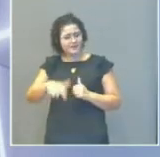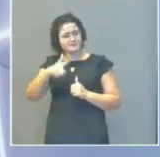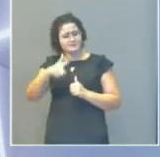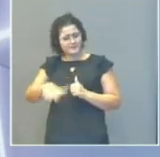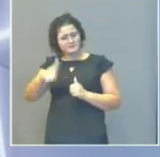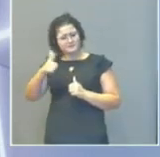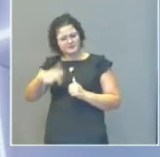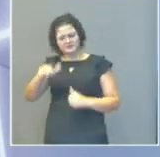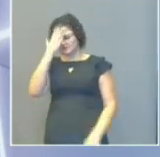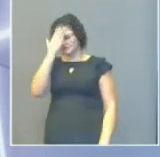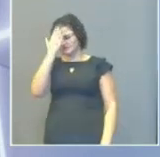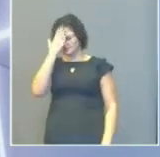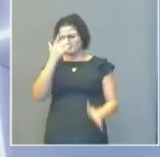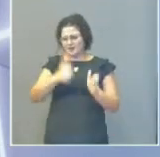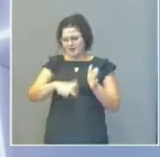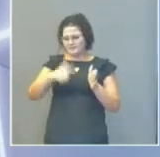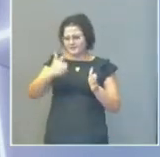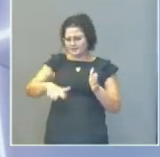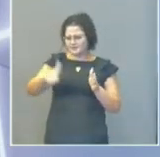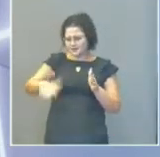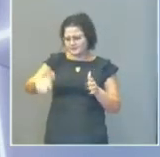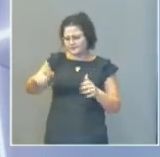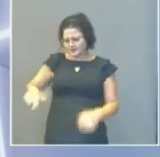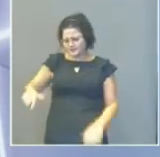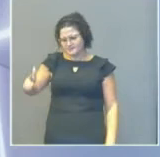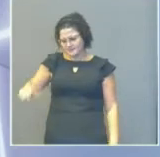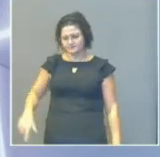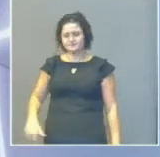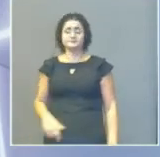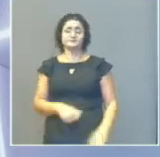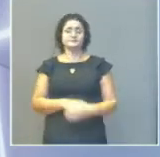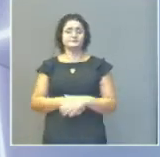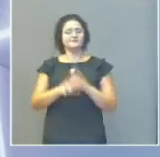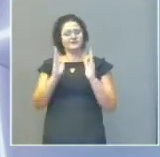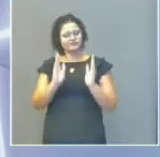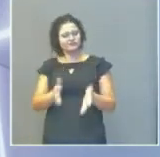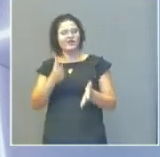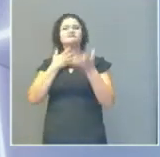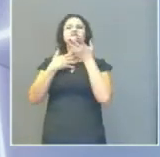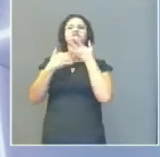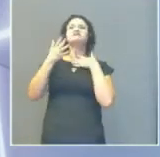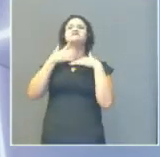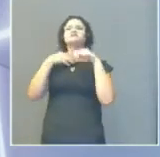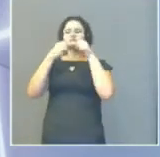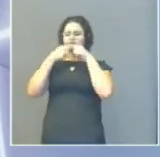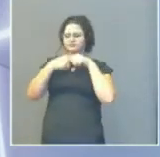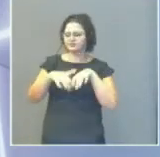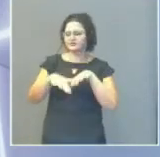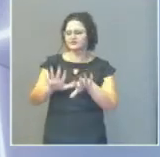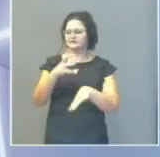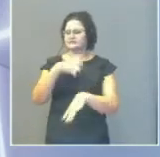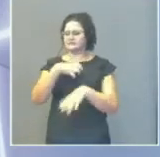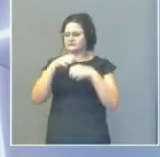know, what we already desire, what we already feel is possible.